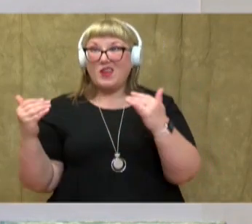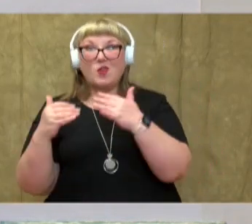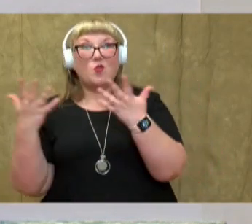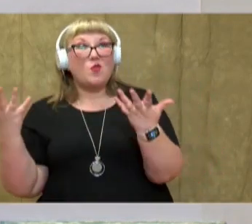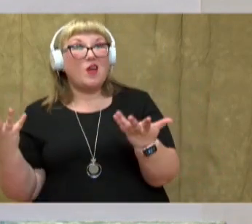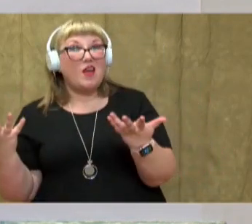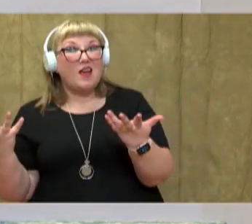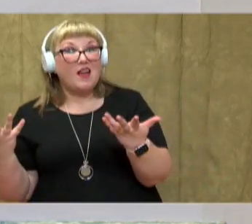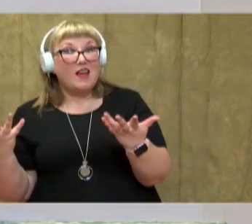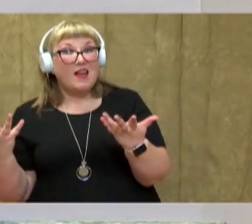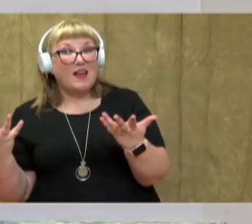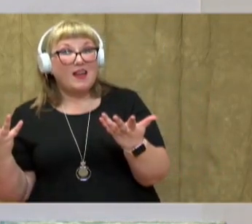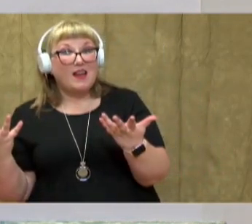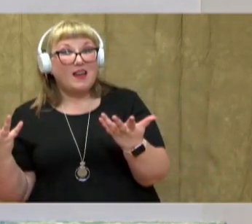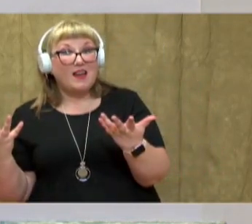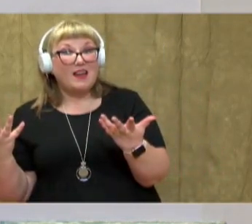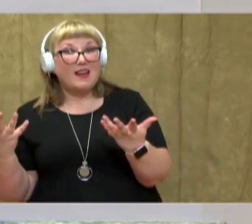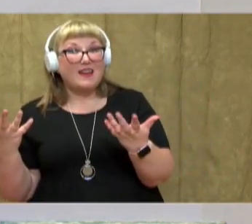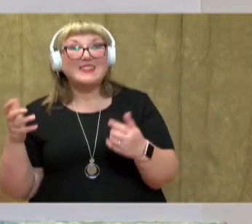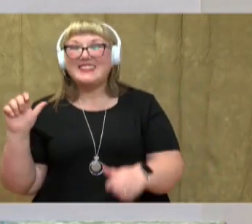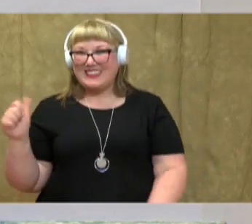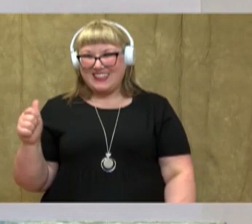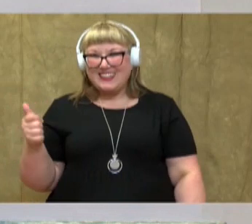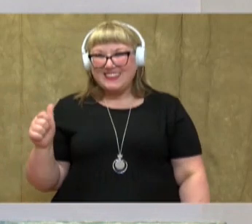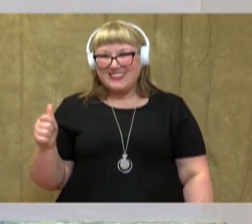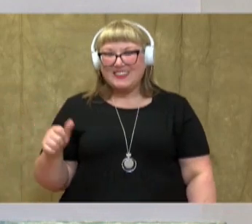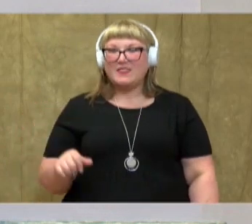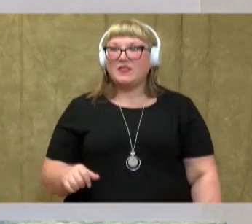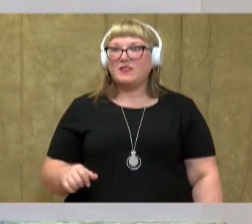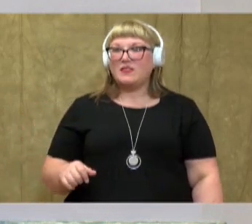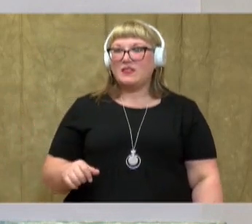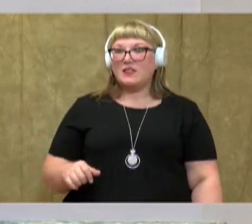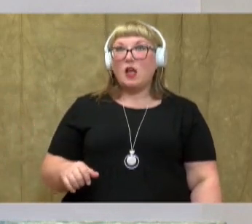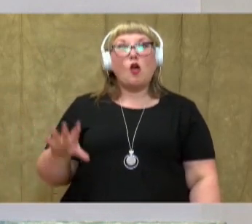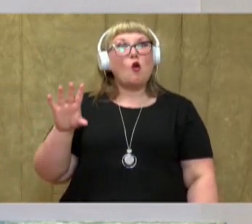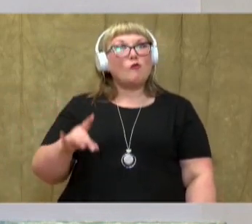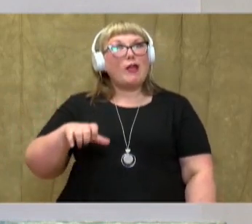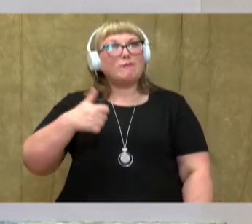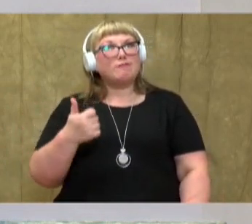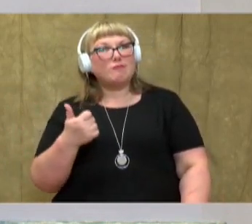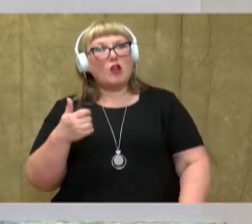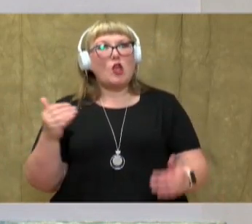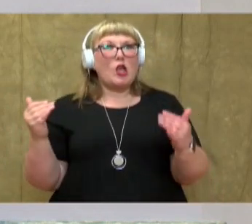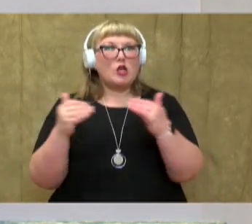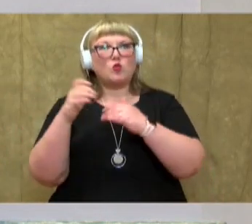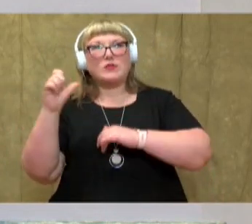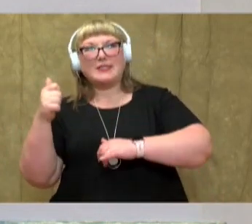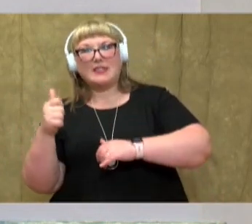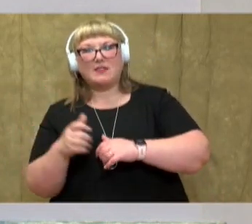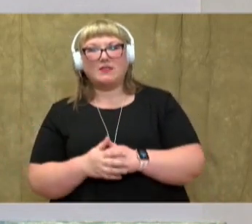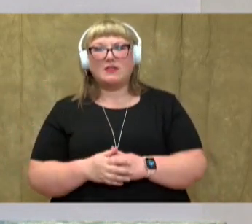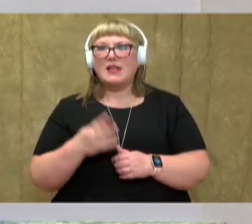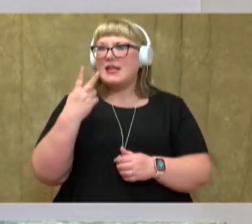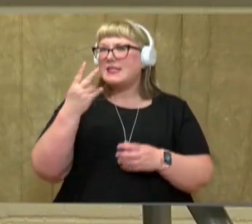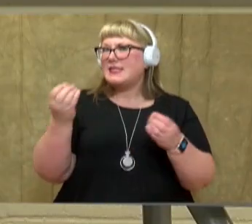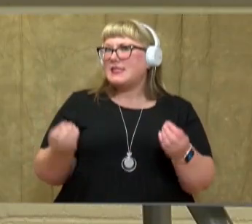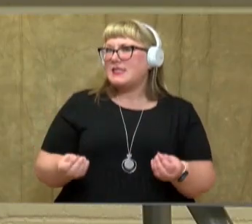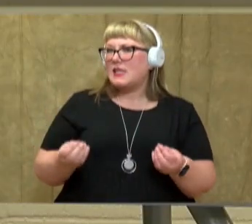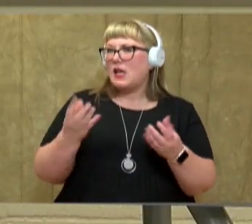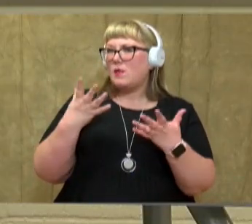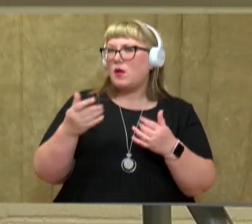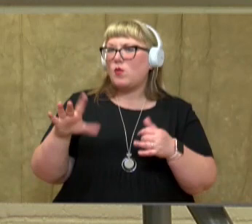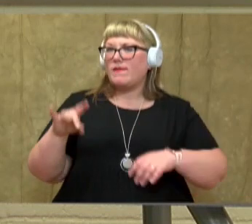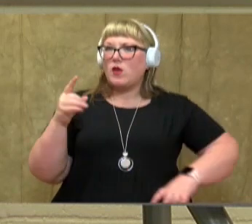7 plus 3 equals how many guinea pigs? 10. So we have found another way to make 10. Let's see how many ways we